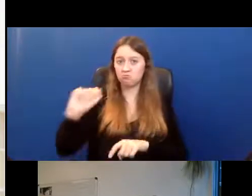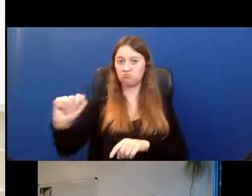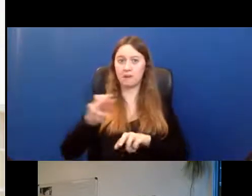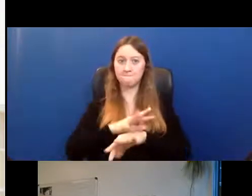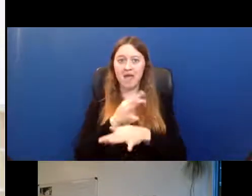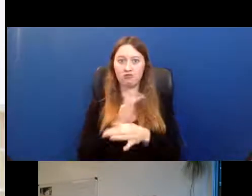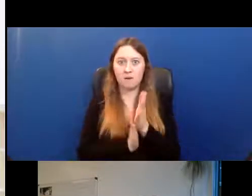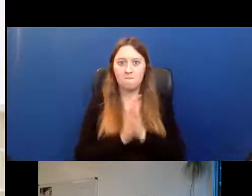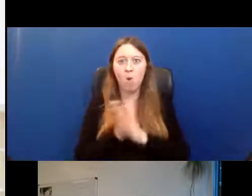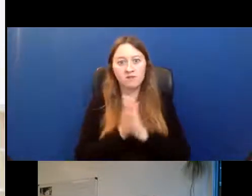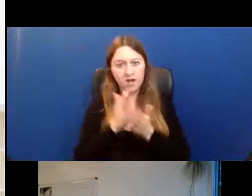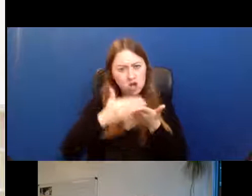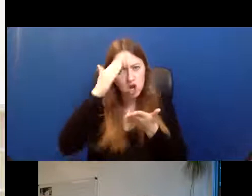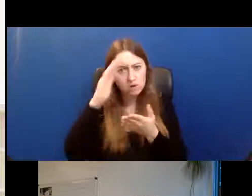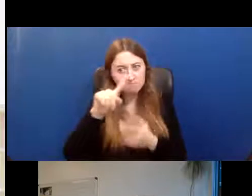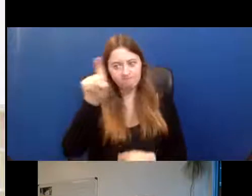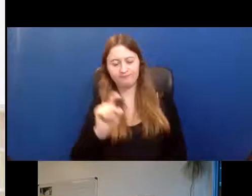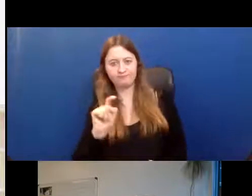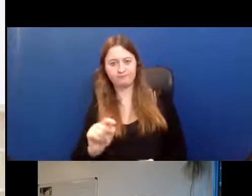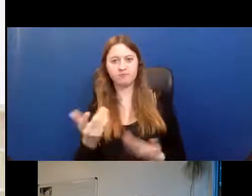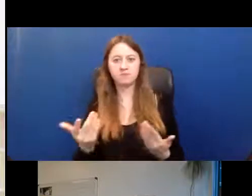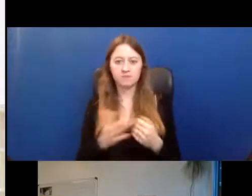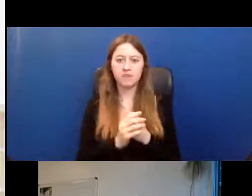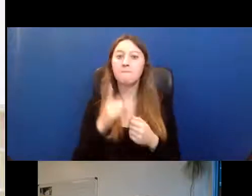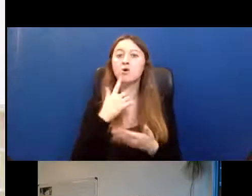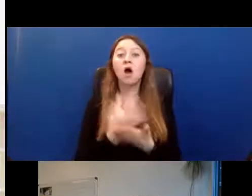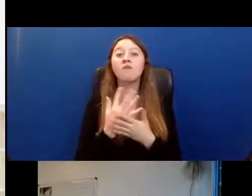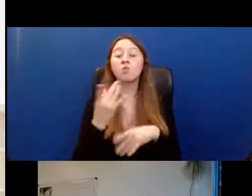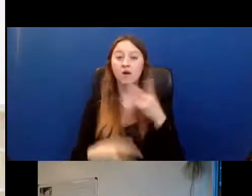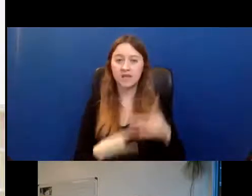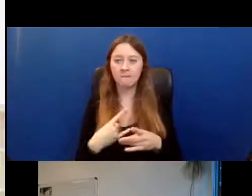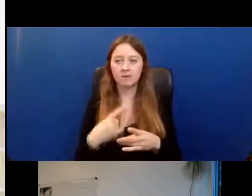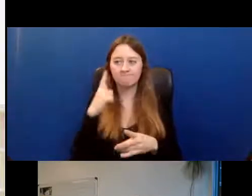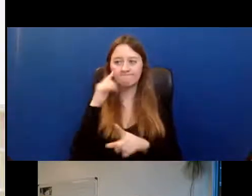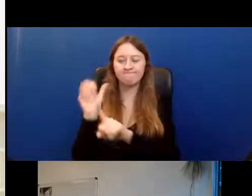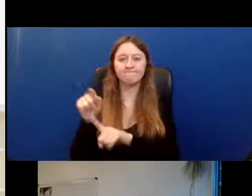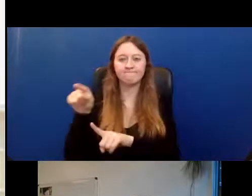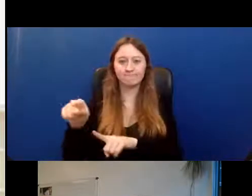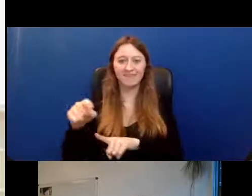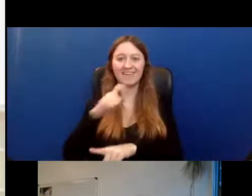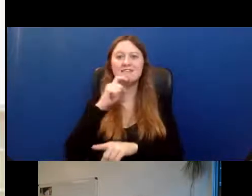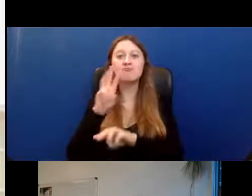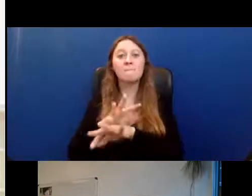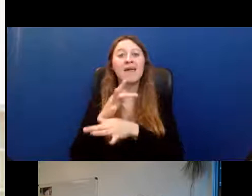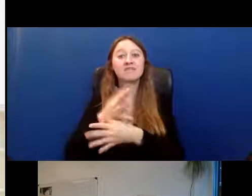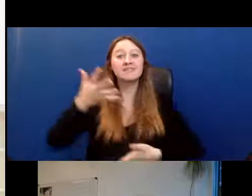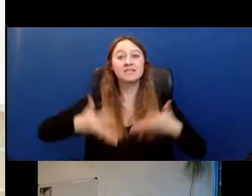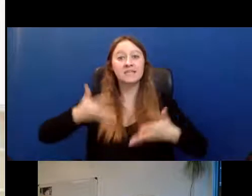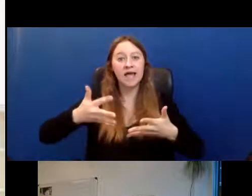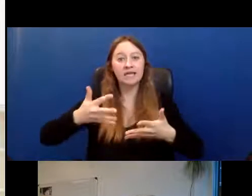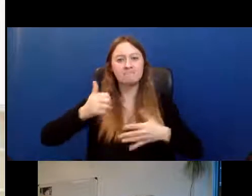typically is that signing levels in hearing parents are low, certainly not the same as in native signing deaf